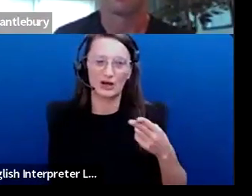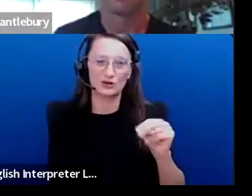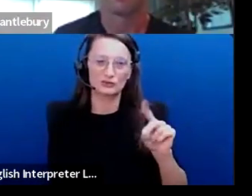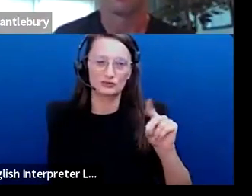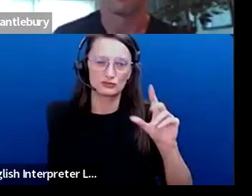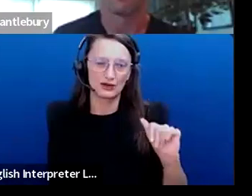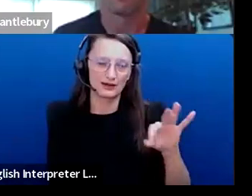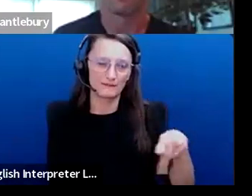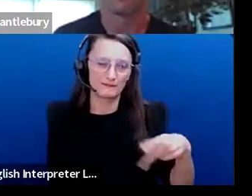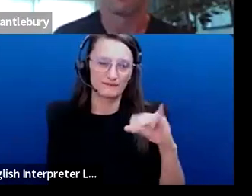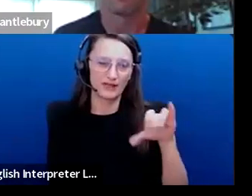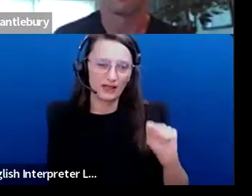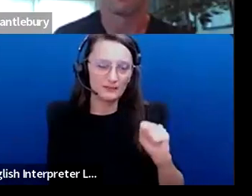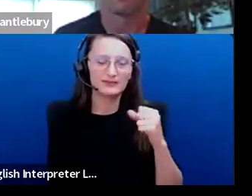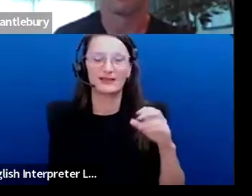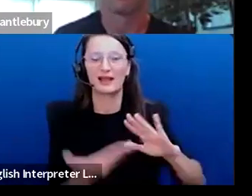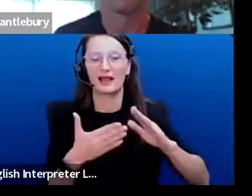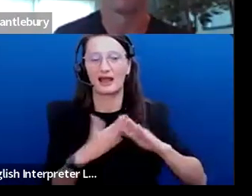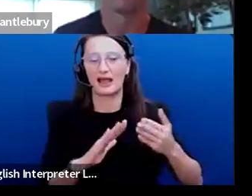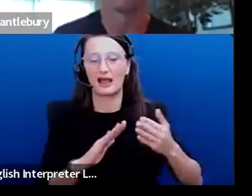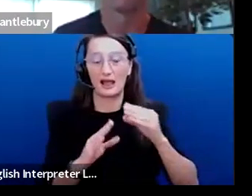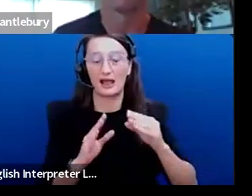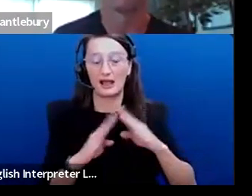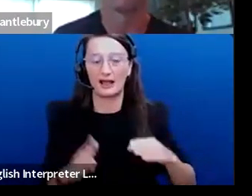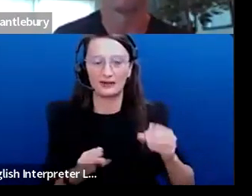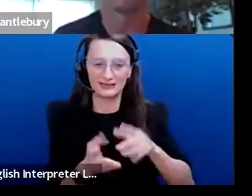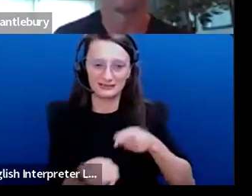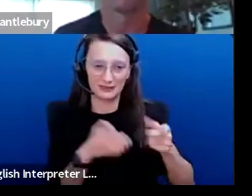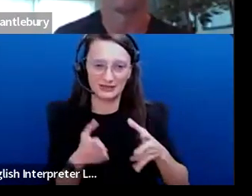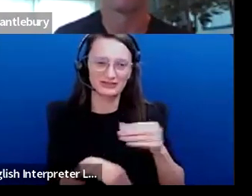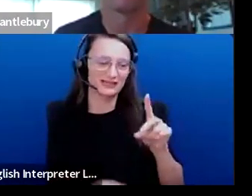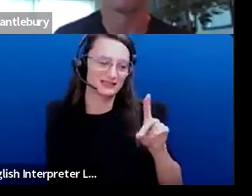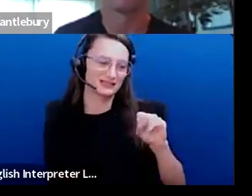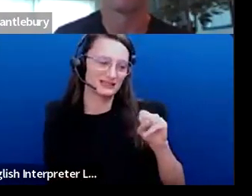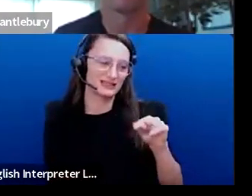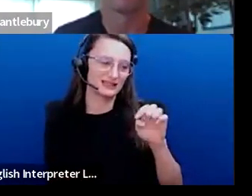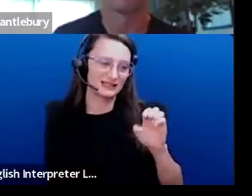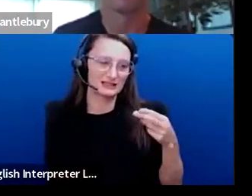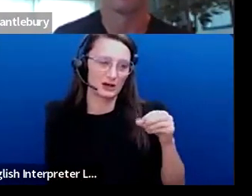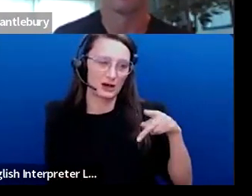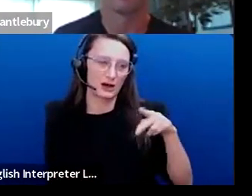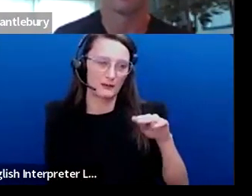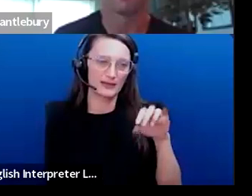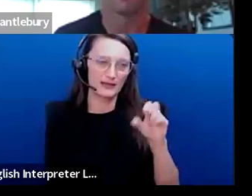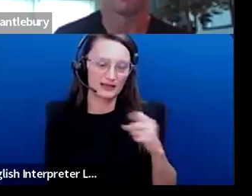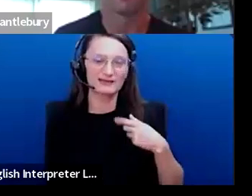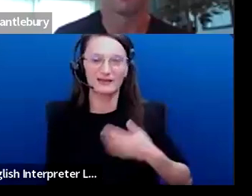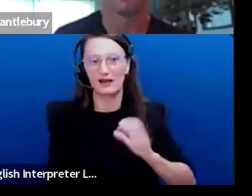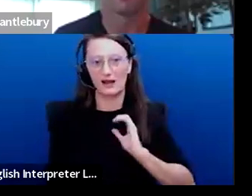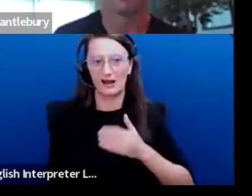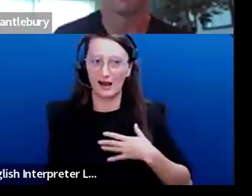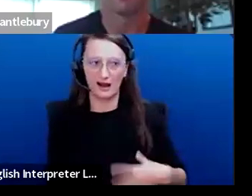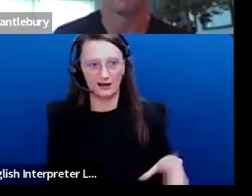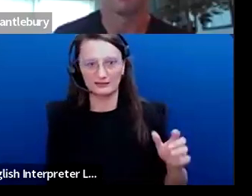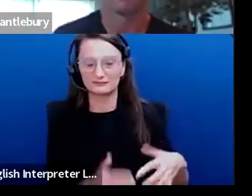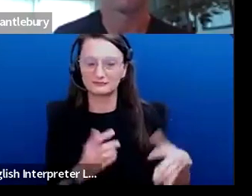housing specialist here at Alta Regional. Good morning, Miss Rhonda. And Denise Hopkins, one of our veteran community services specialists. Good morning and